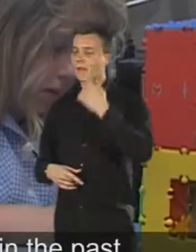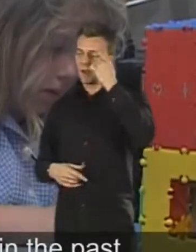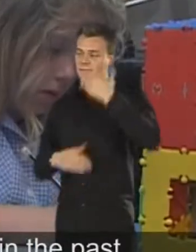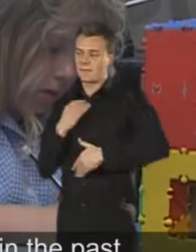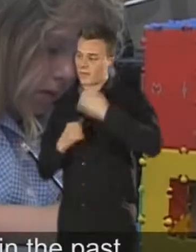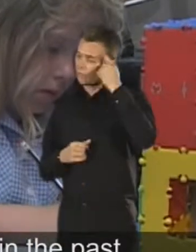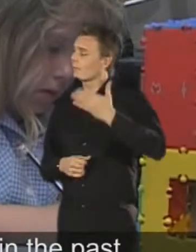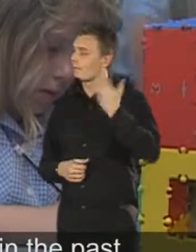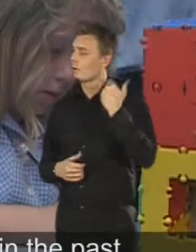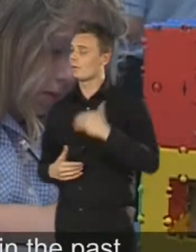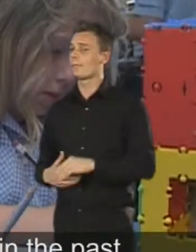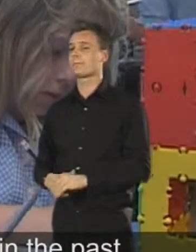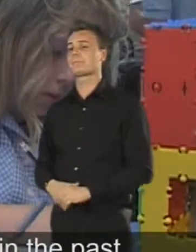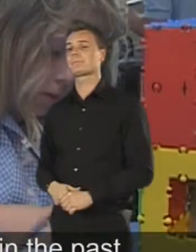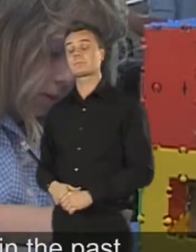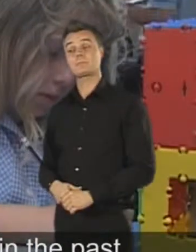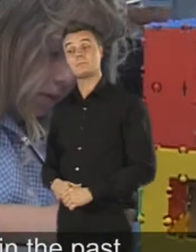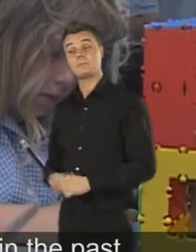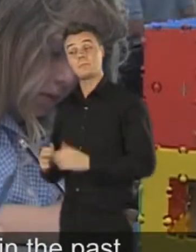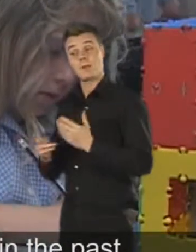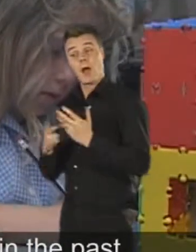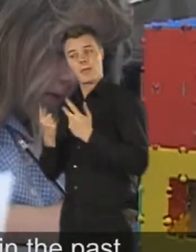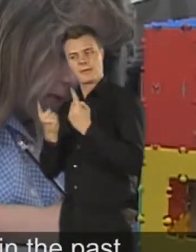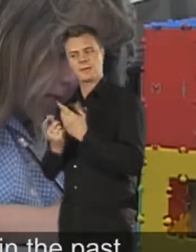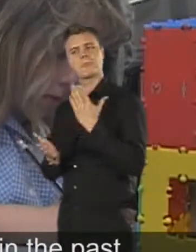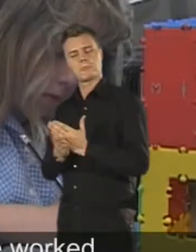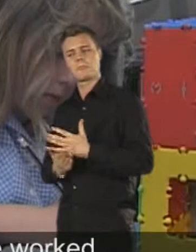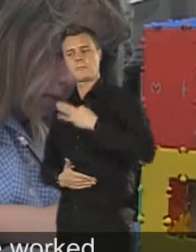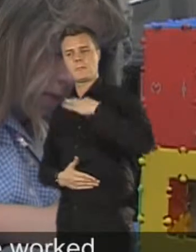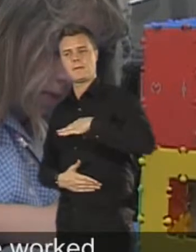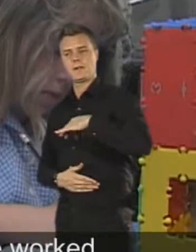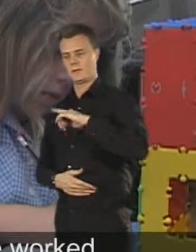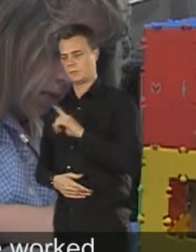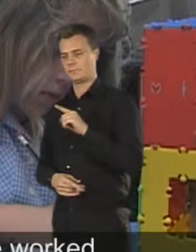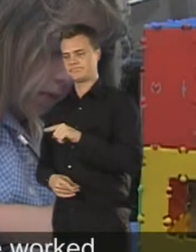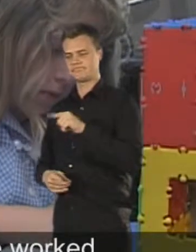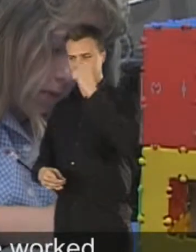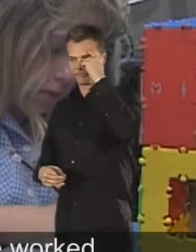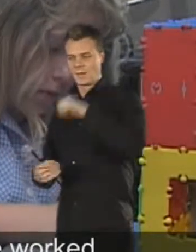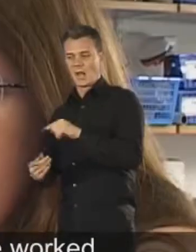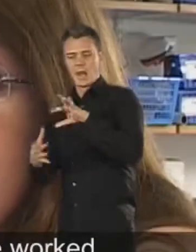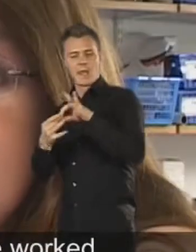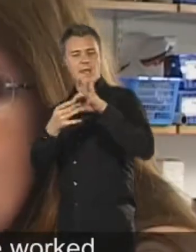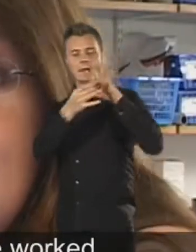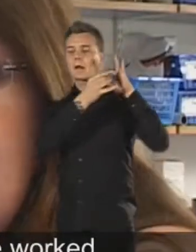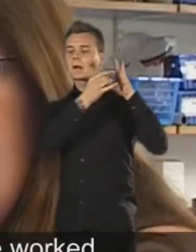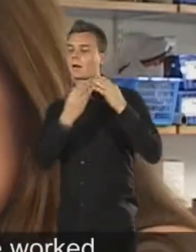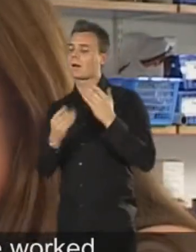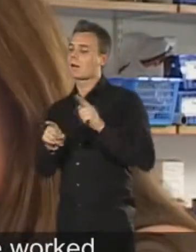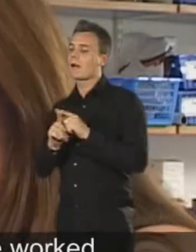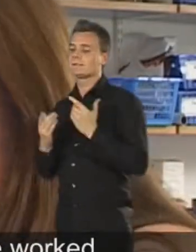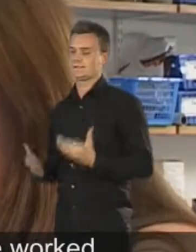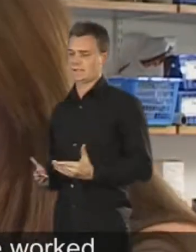have considered in the past. Another thing that I think has benefited Curtis is making all the links. So today